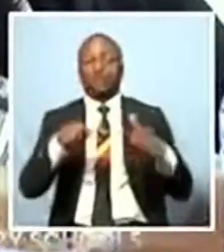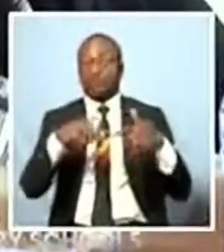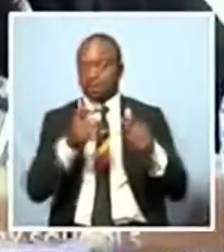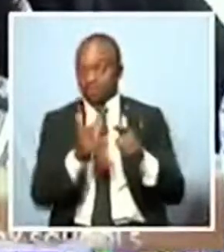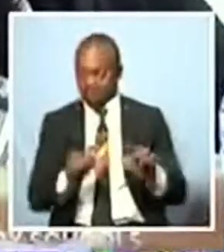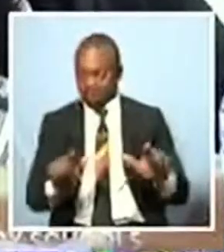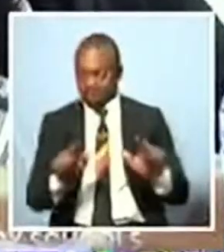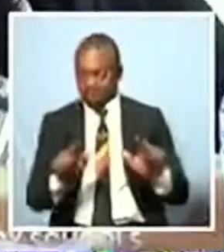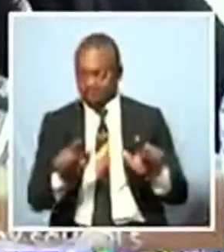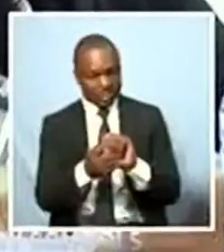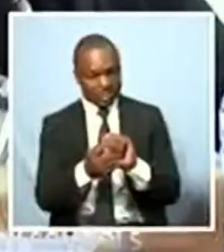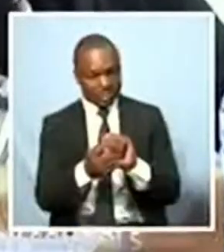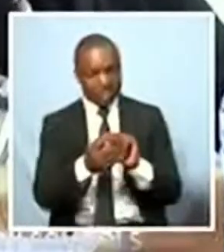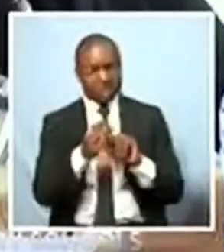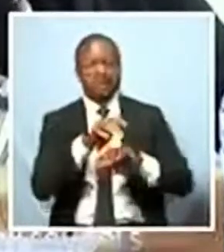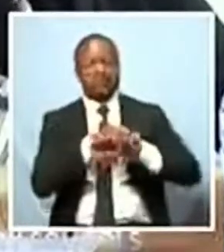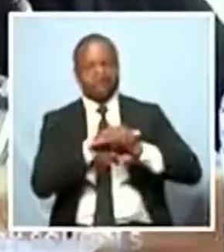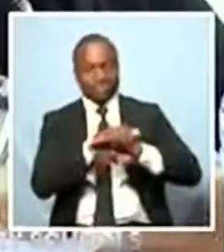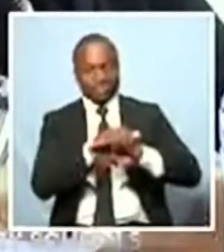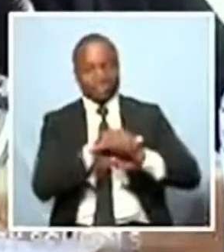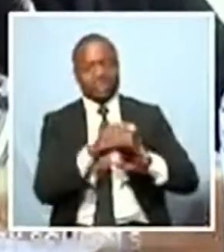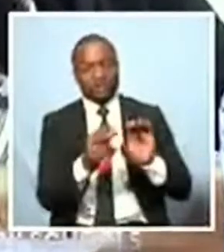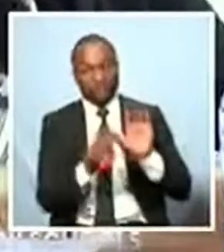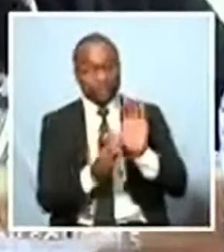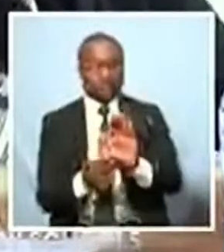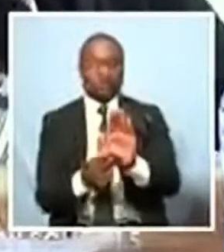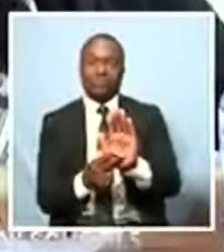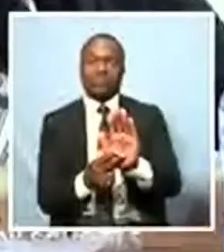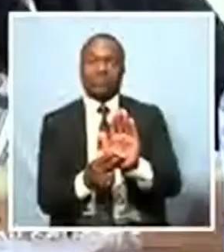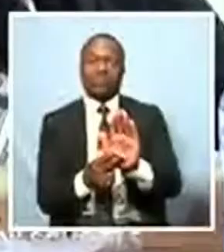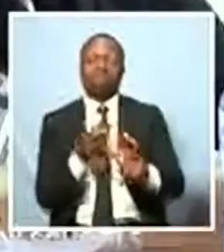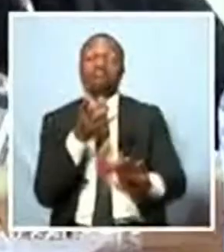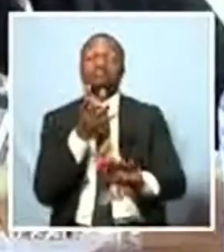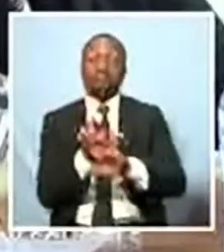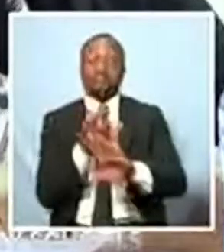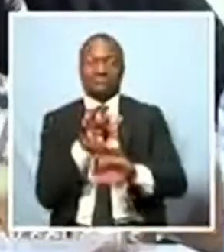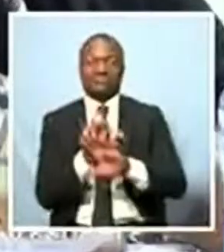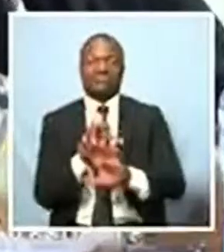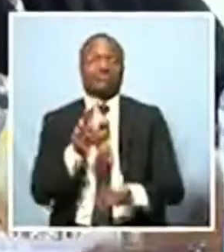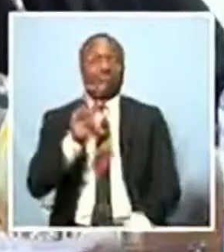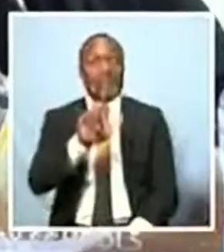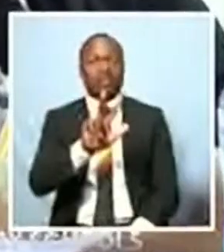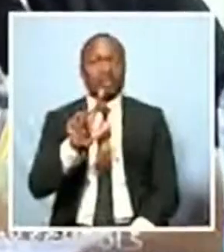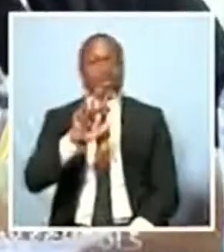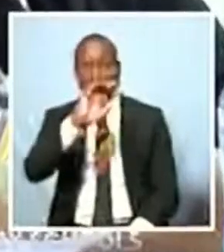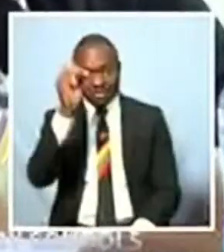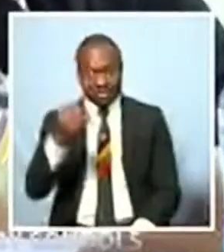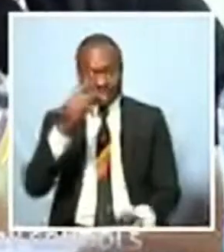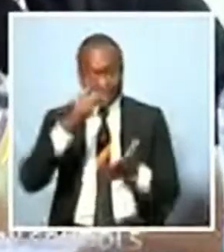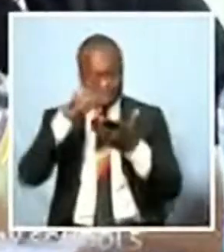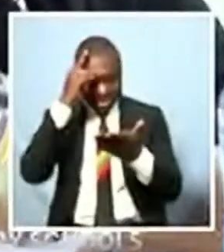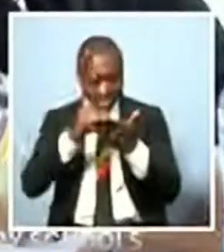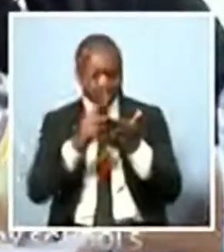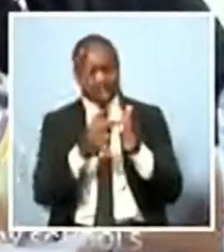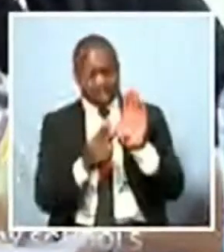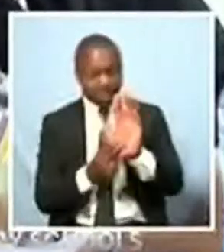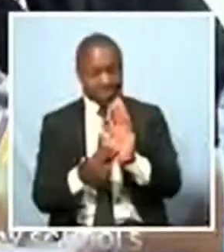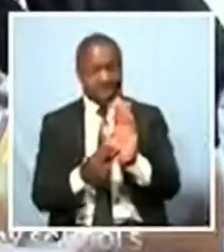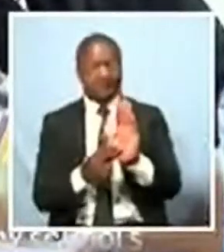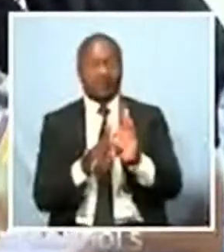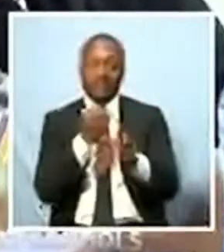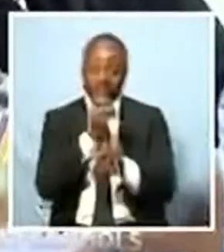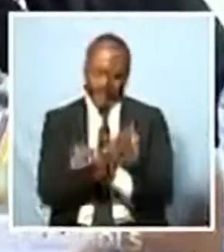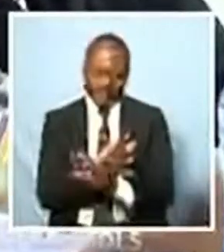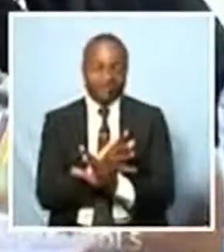Notably, transitioning to English presented the greatest difficulty, with only 33% of learners demonstrating